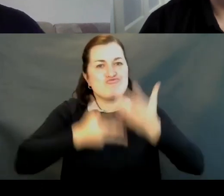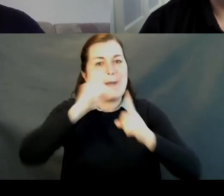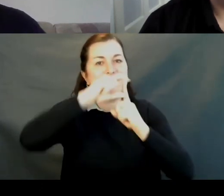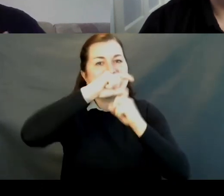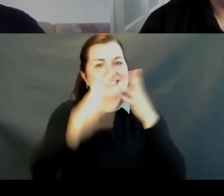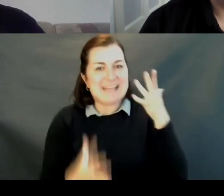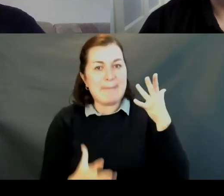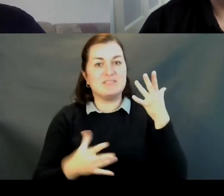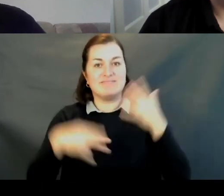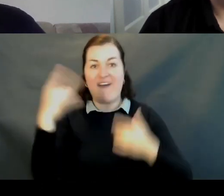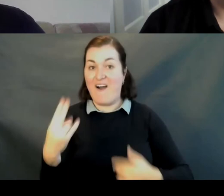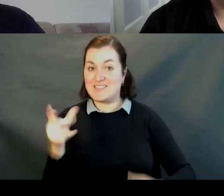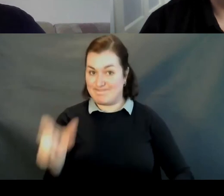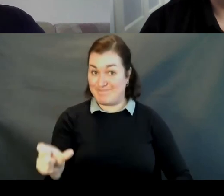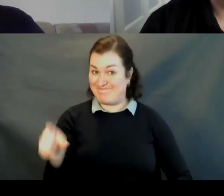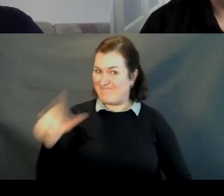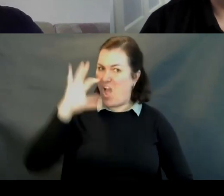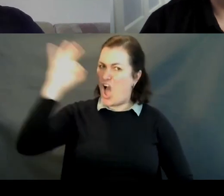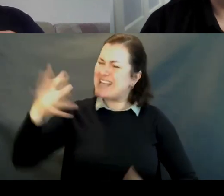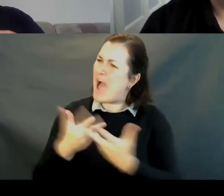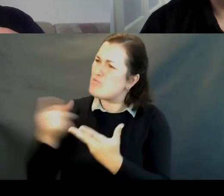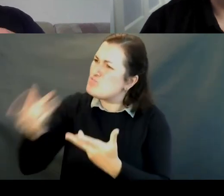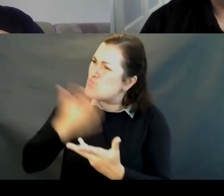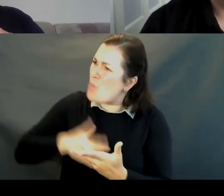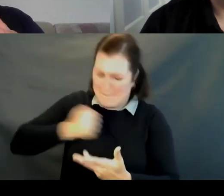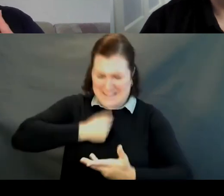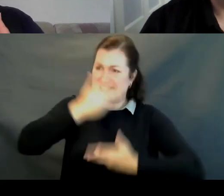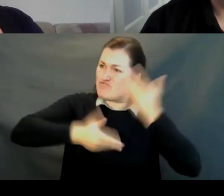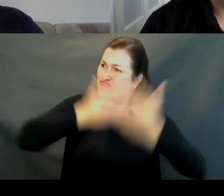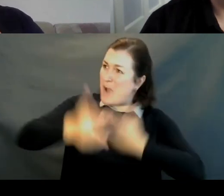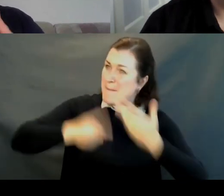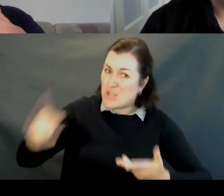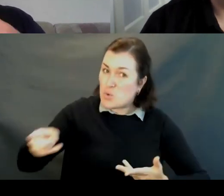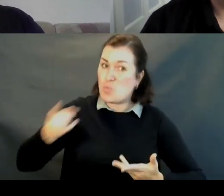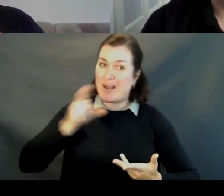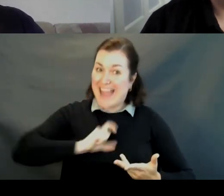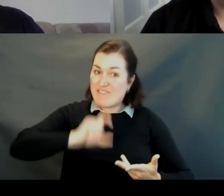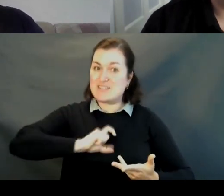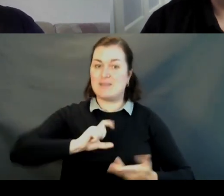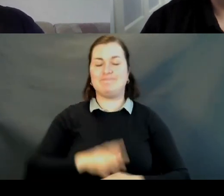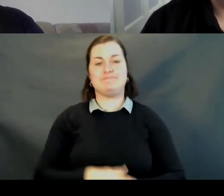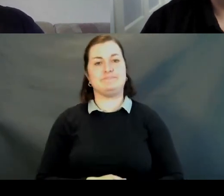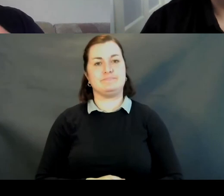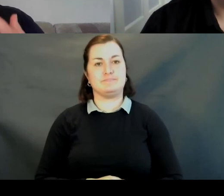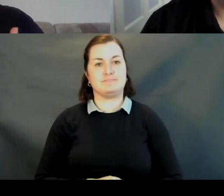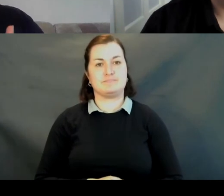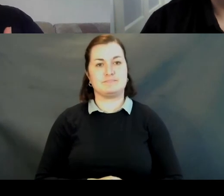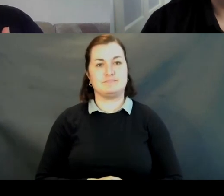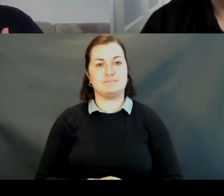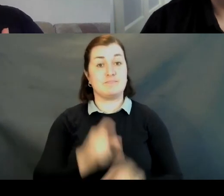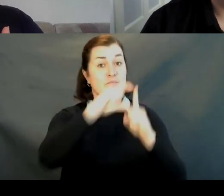to be described and how was their character. If you've got somebody who is disabled, sometimes they will not